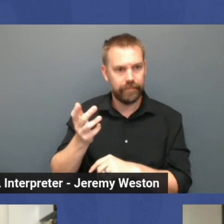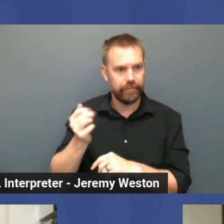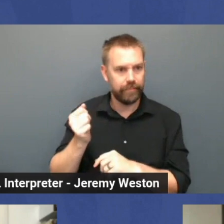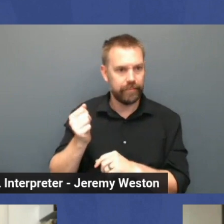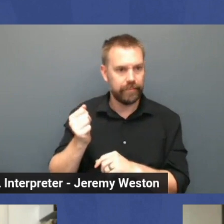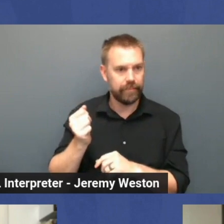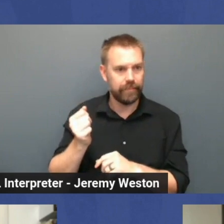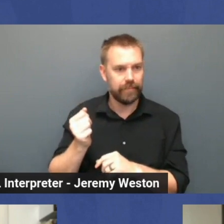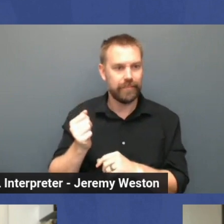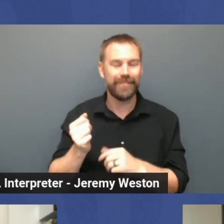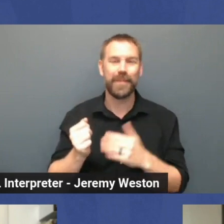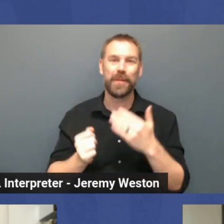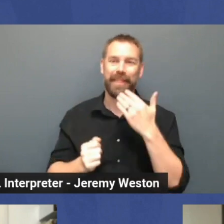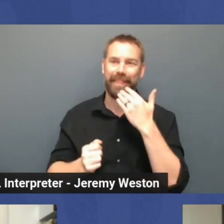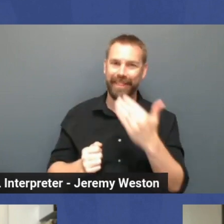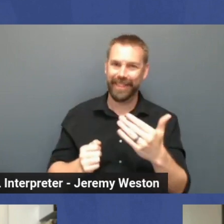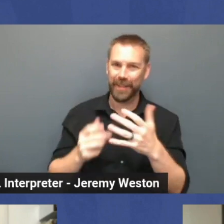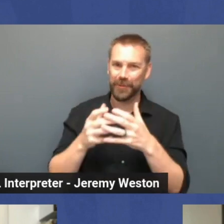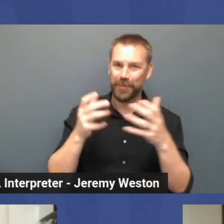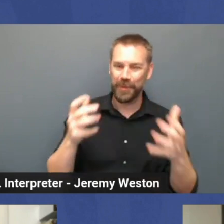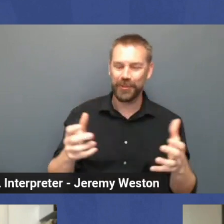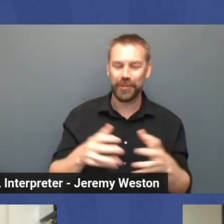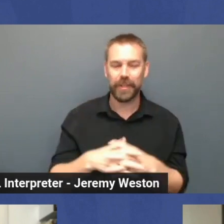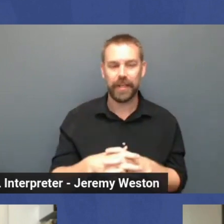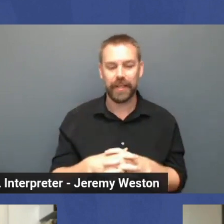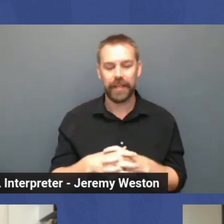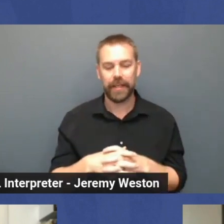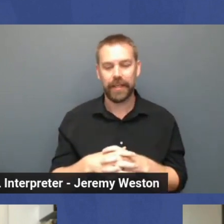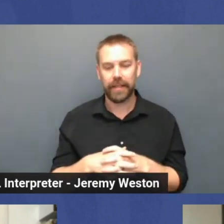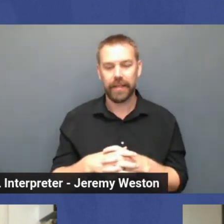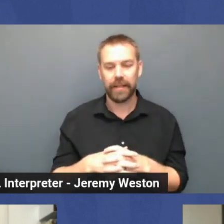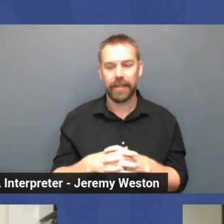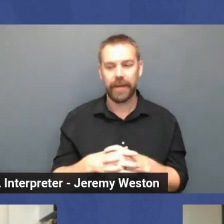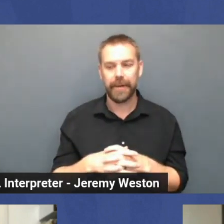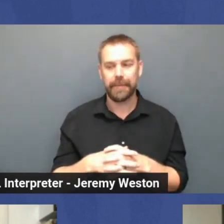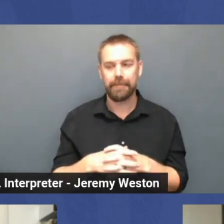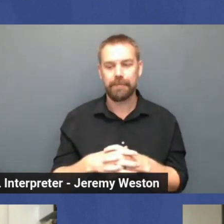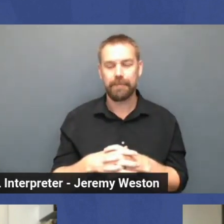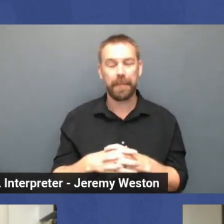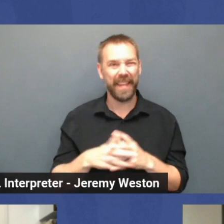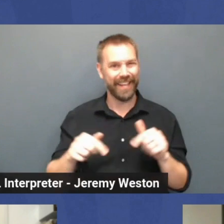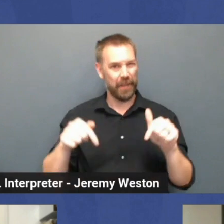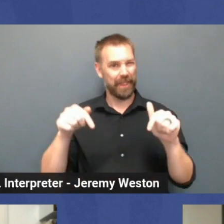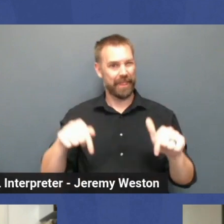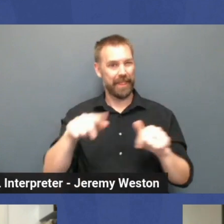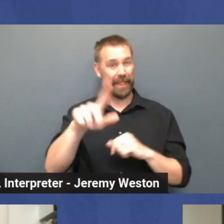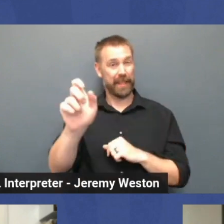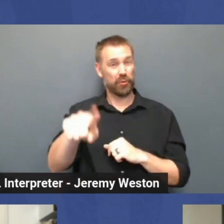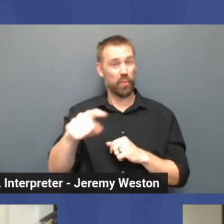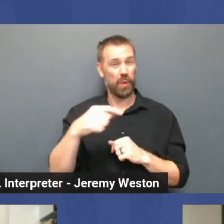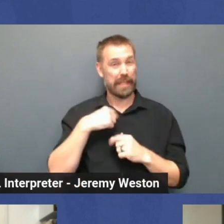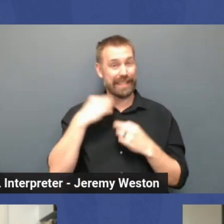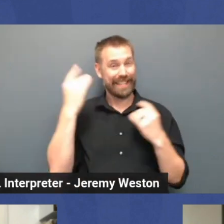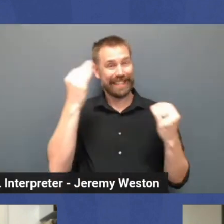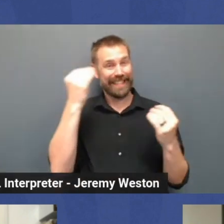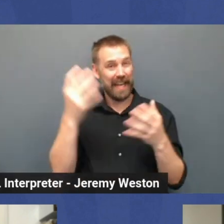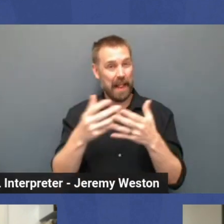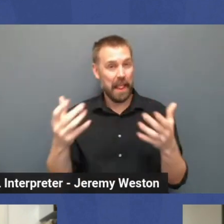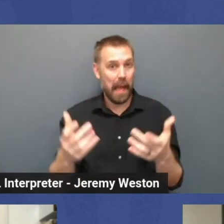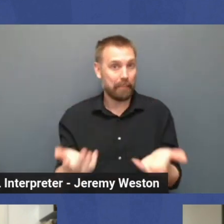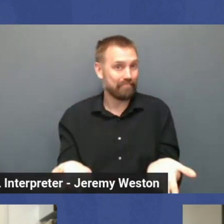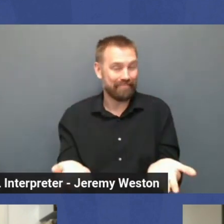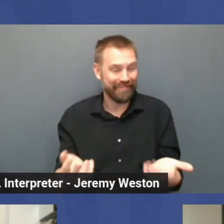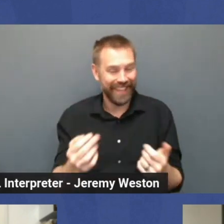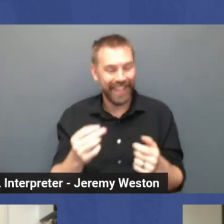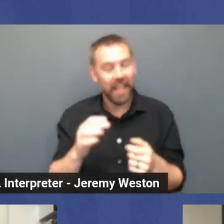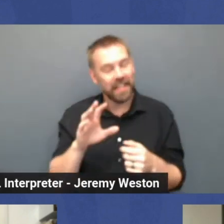Okay, thank you so much. This actually isn't a question I've thought a lot about, so I appreciate you asking it.